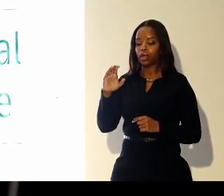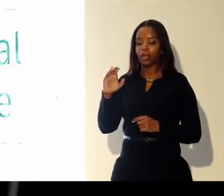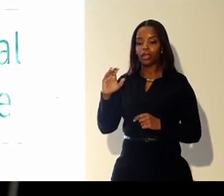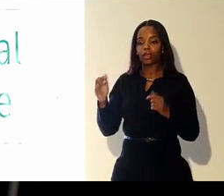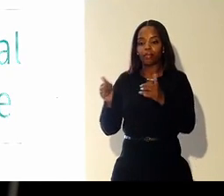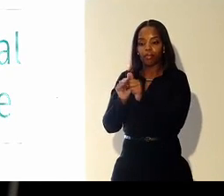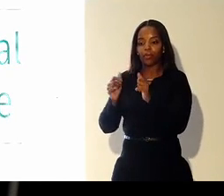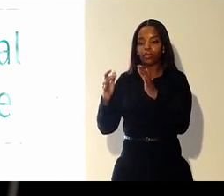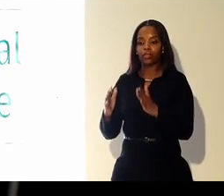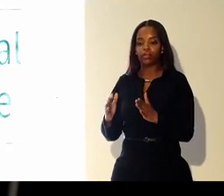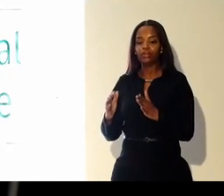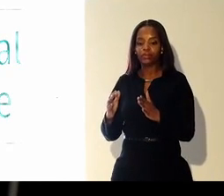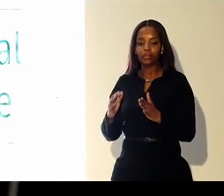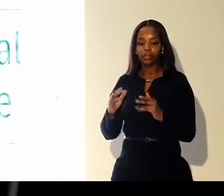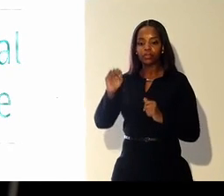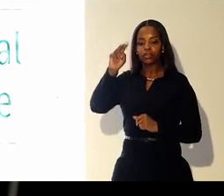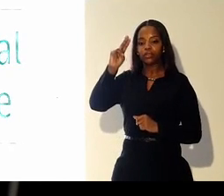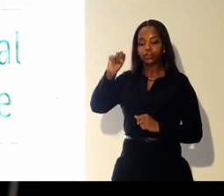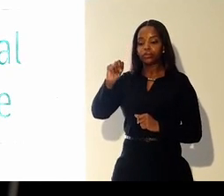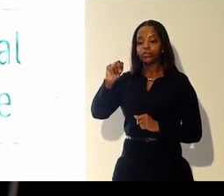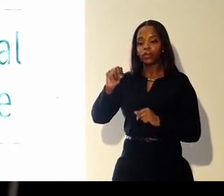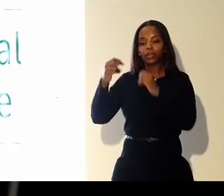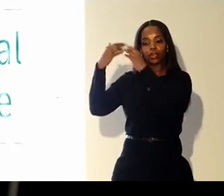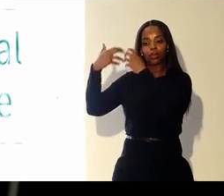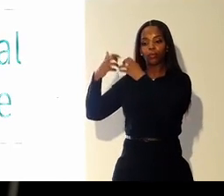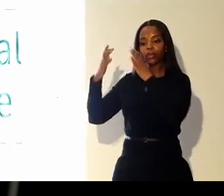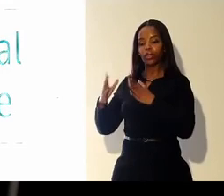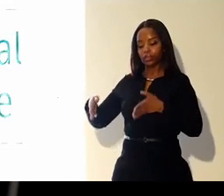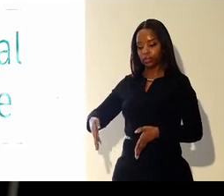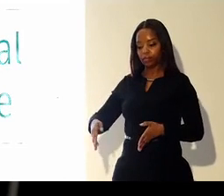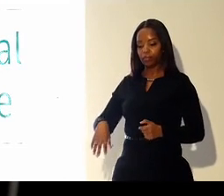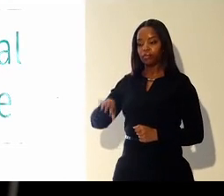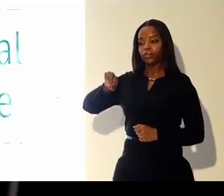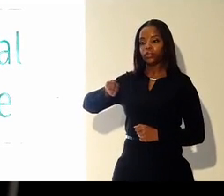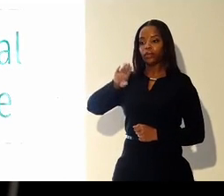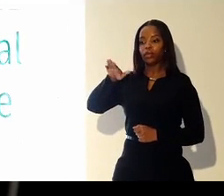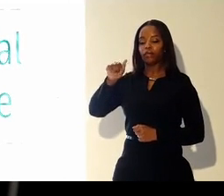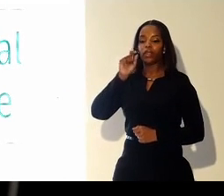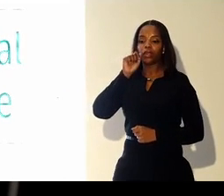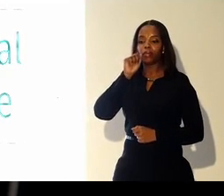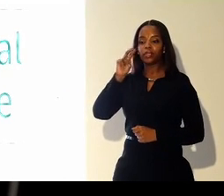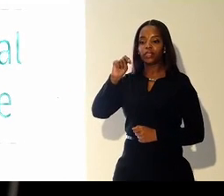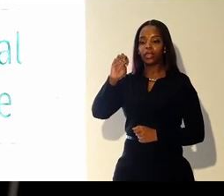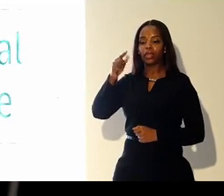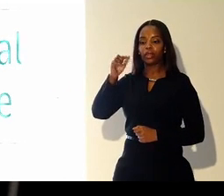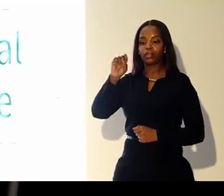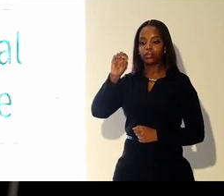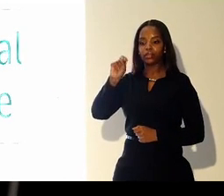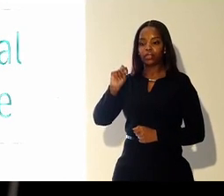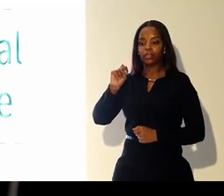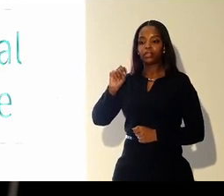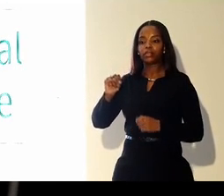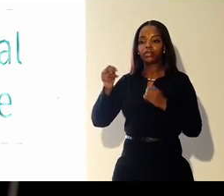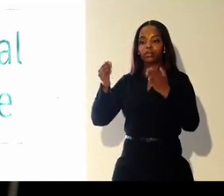Seftel, the United Nations Resident Coordinator in South Africa, Mr. Nelson Maff, ILO